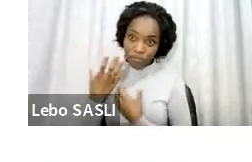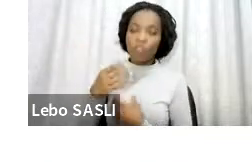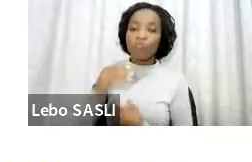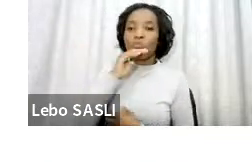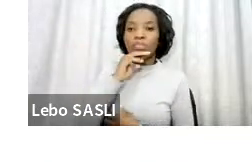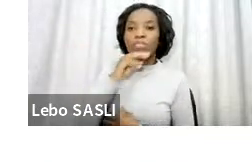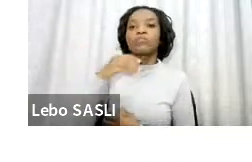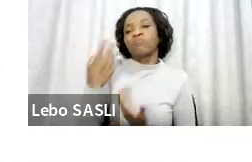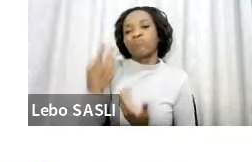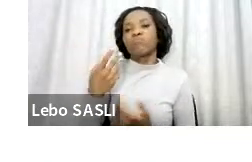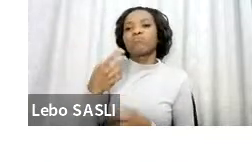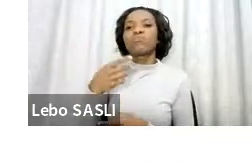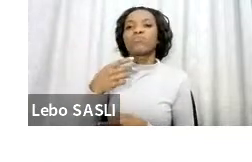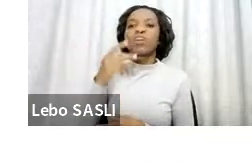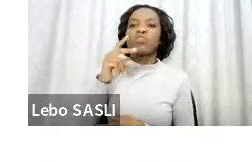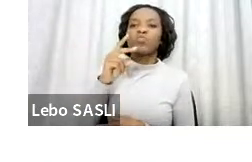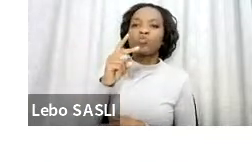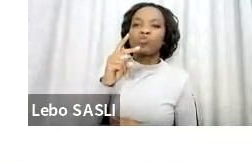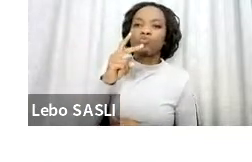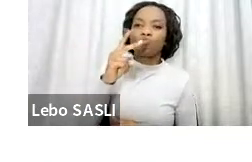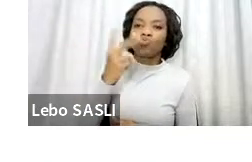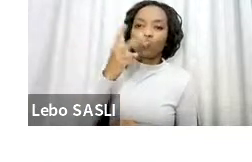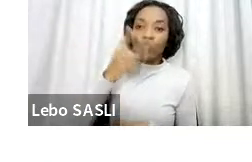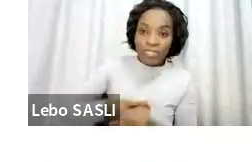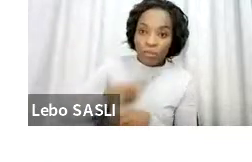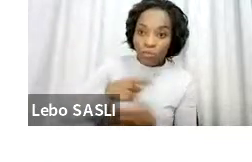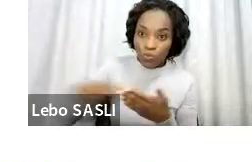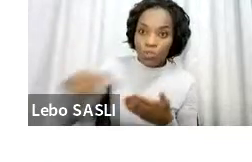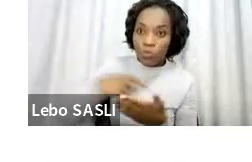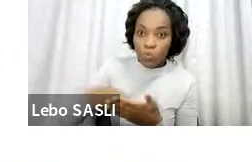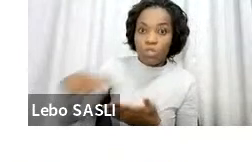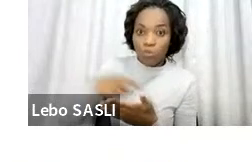basis on cases not resolved by them.